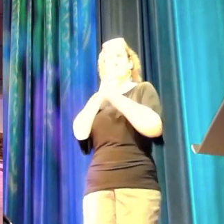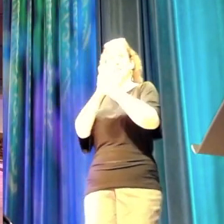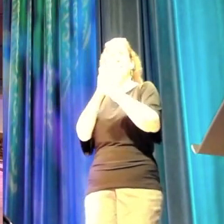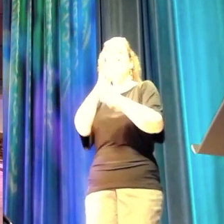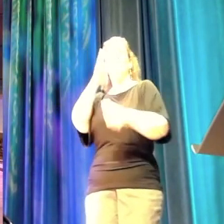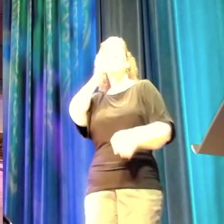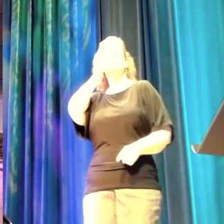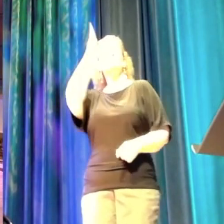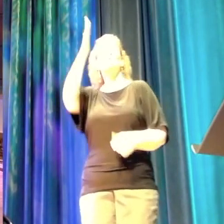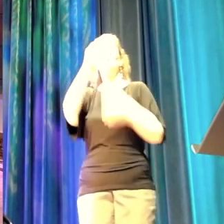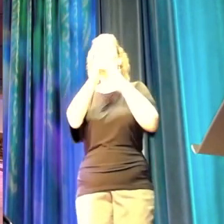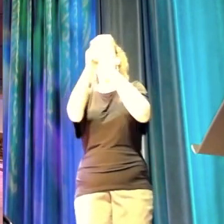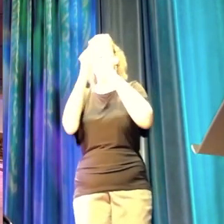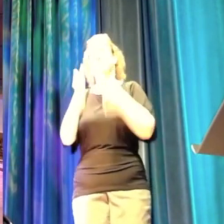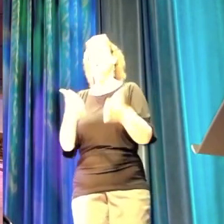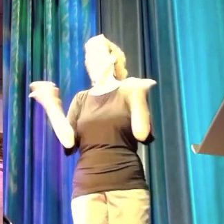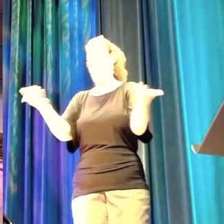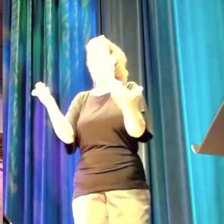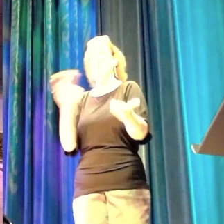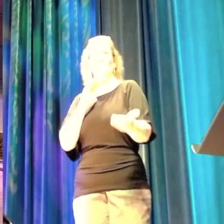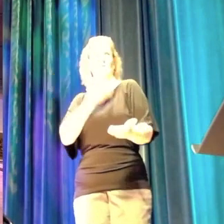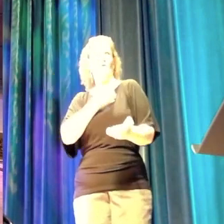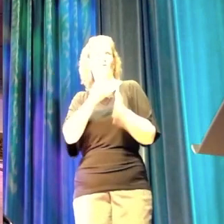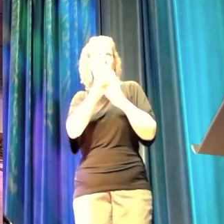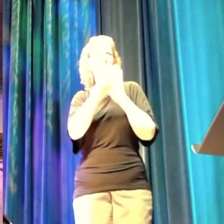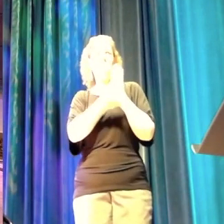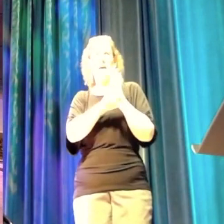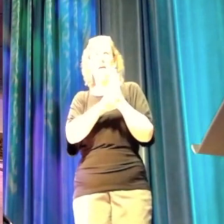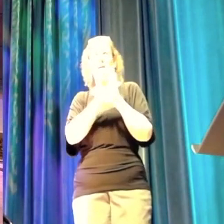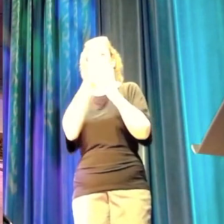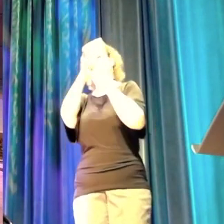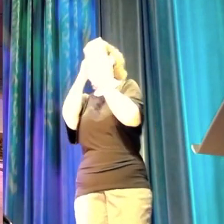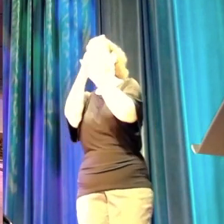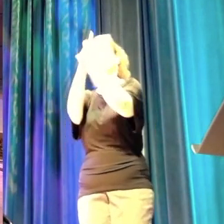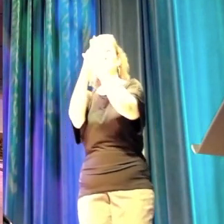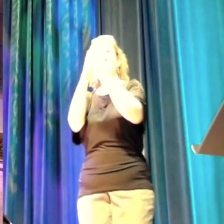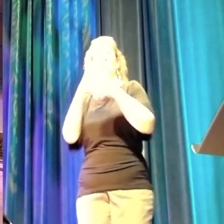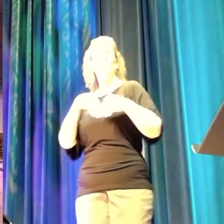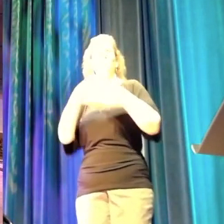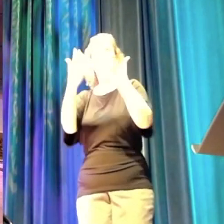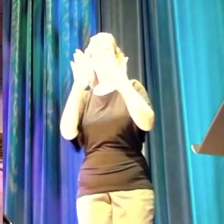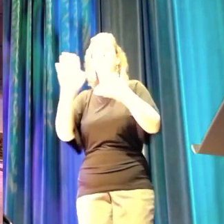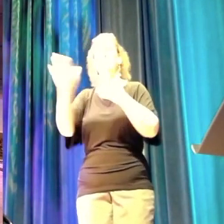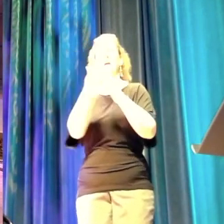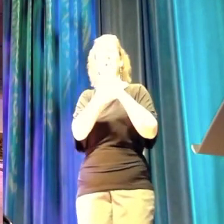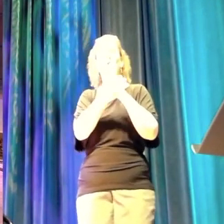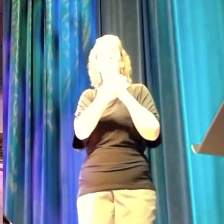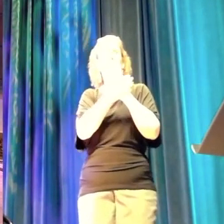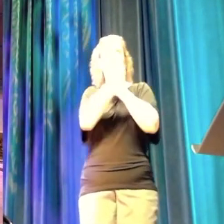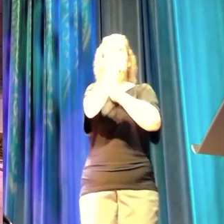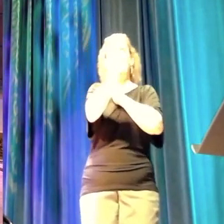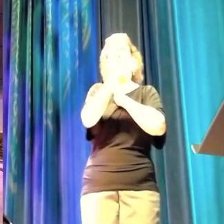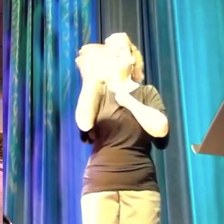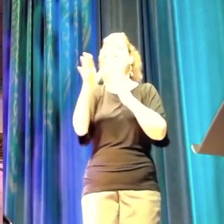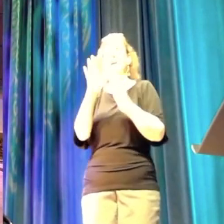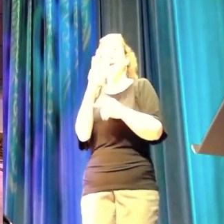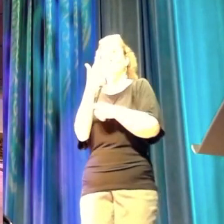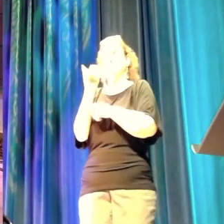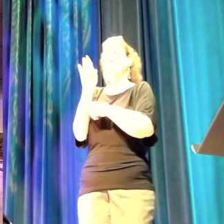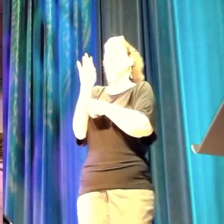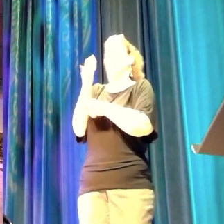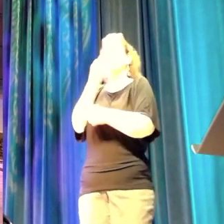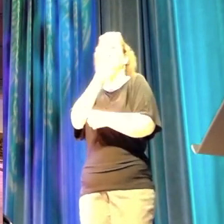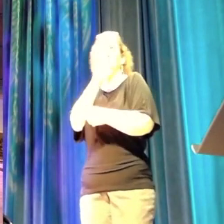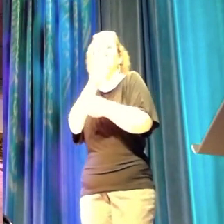future leaders here in our state who strive to give their gifts and their talents to make